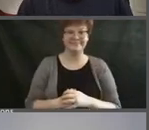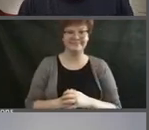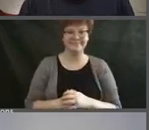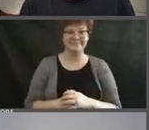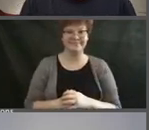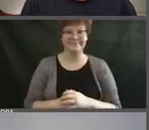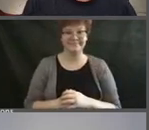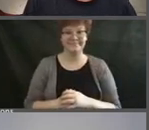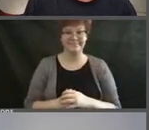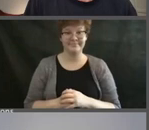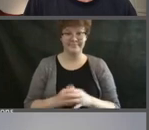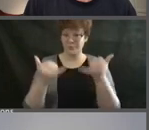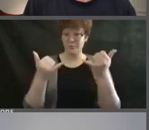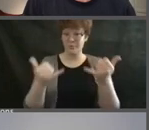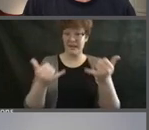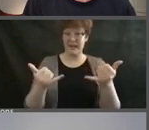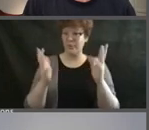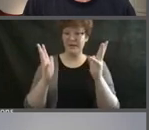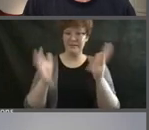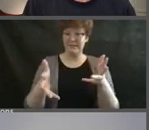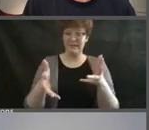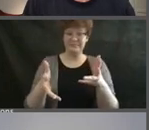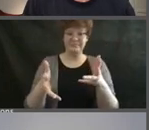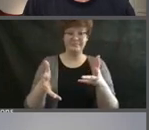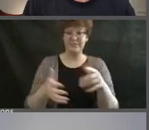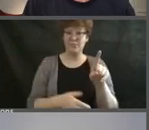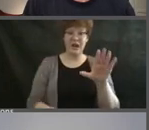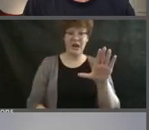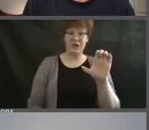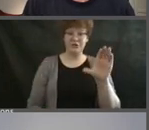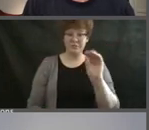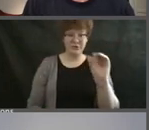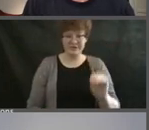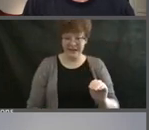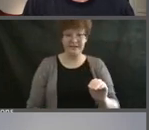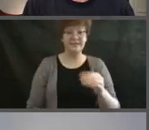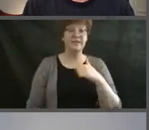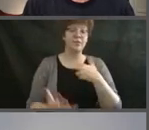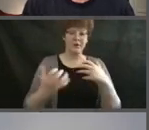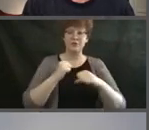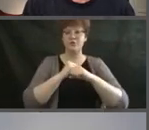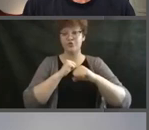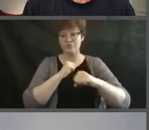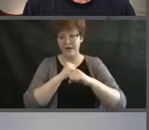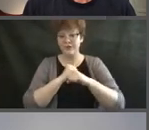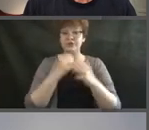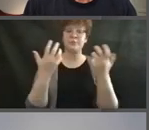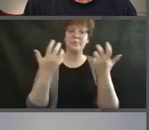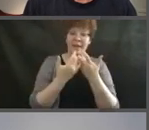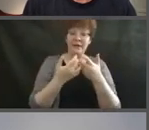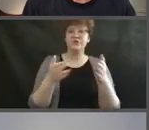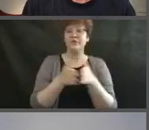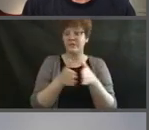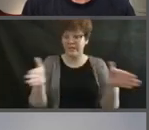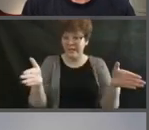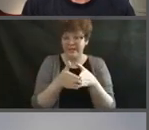And right now we're going to leave it at fixed 100%, and I want it to stretch to the length of the stroke and that sort of thing.